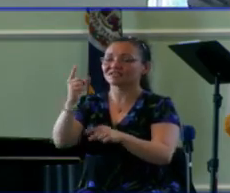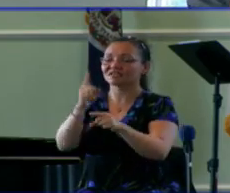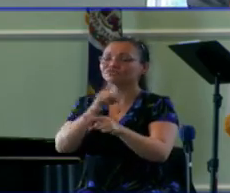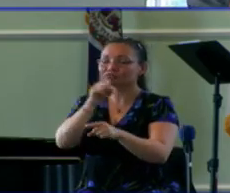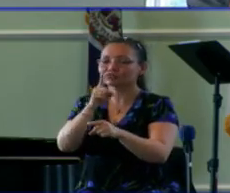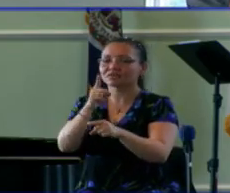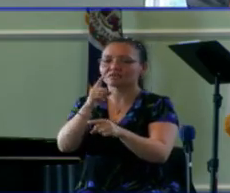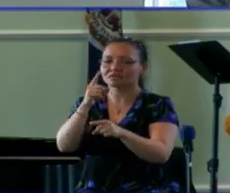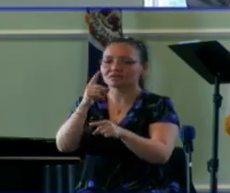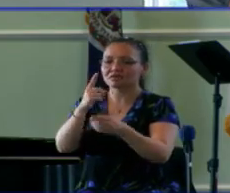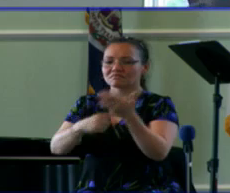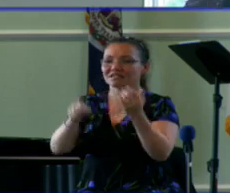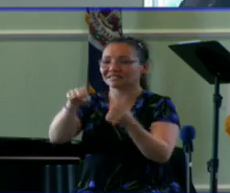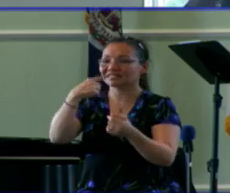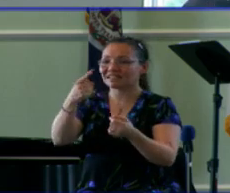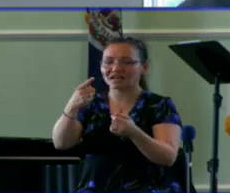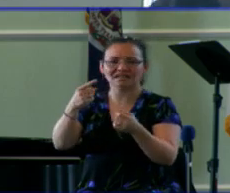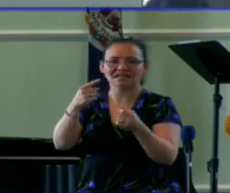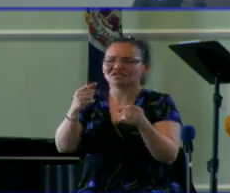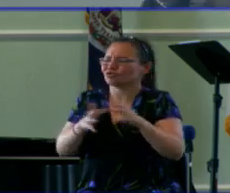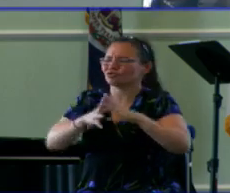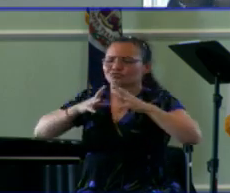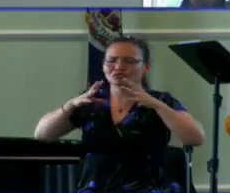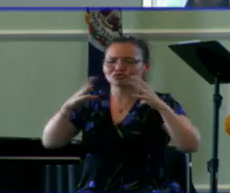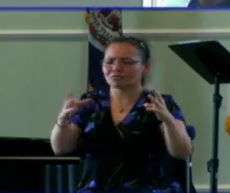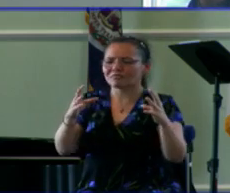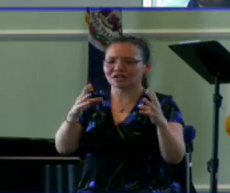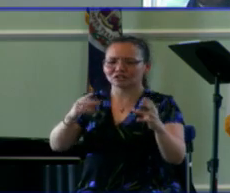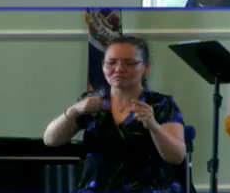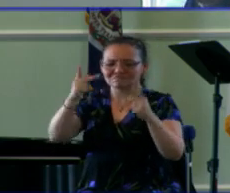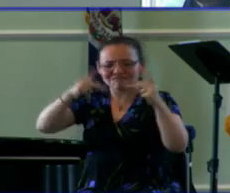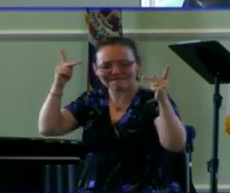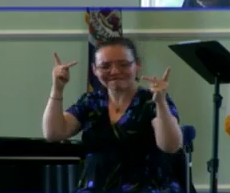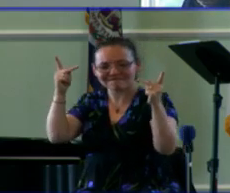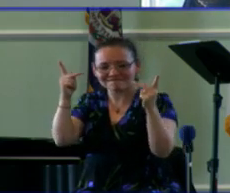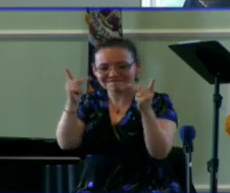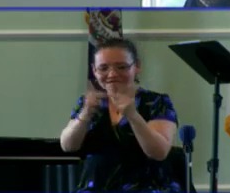see. There is too much design